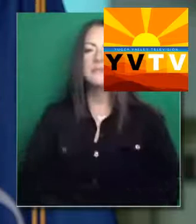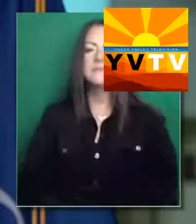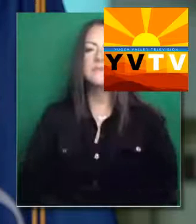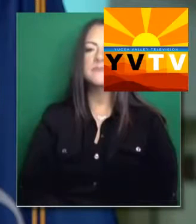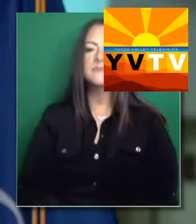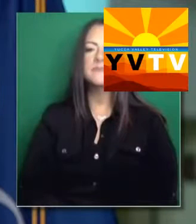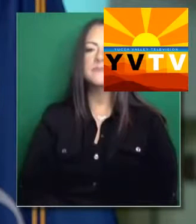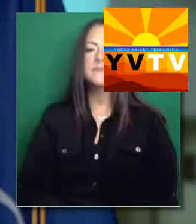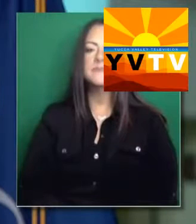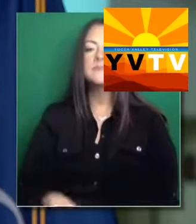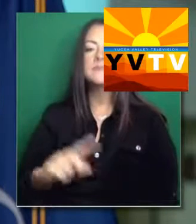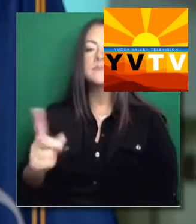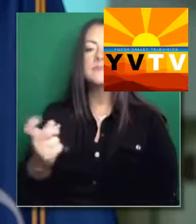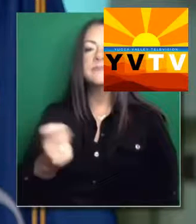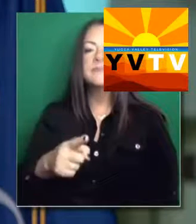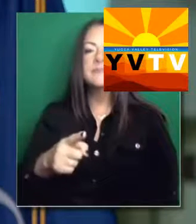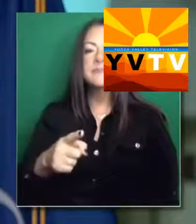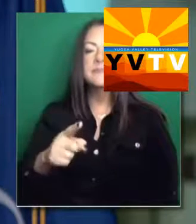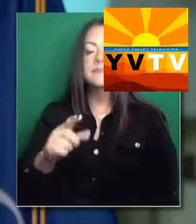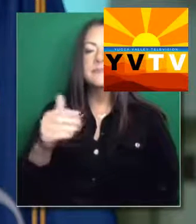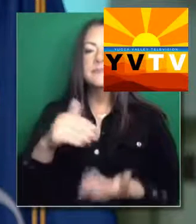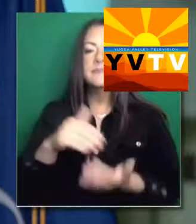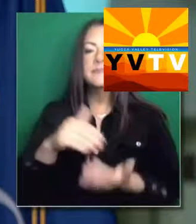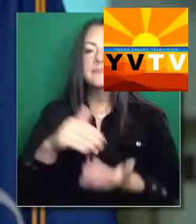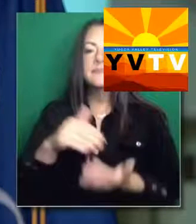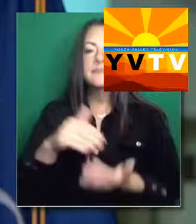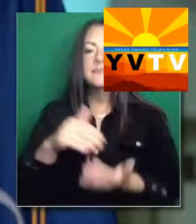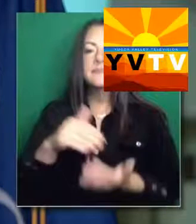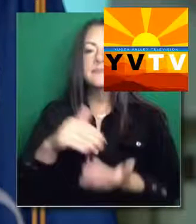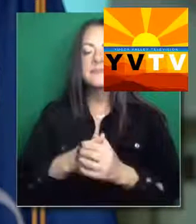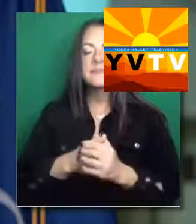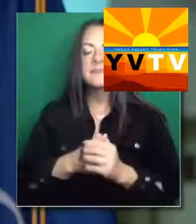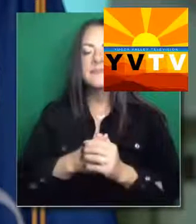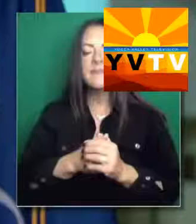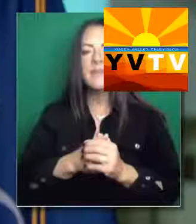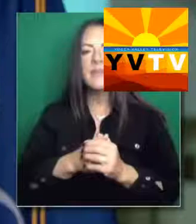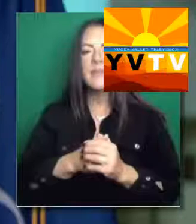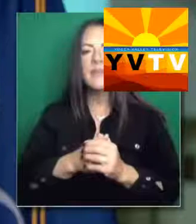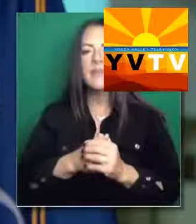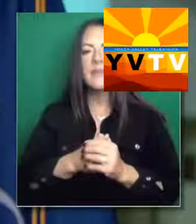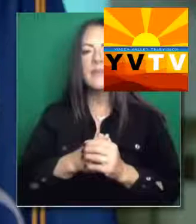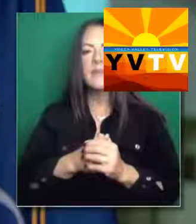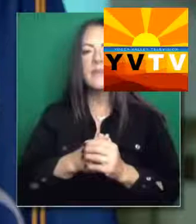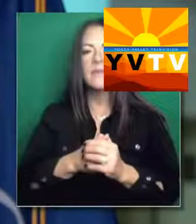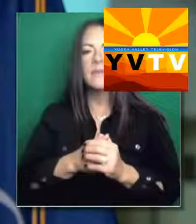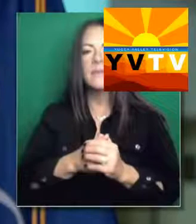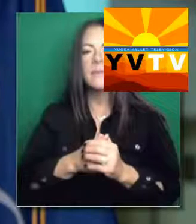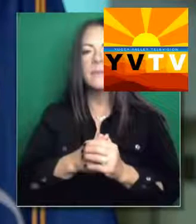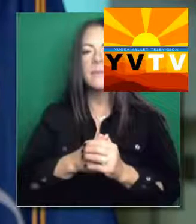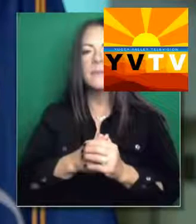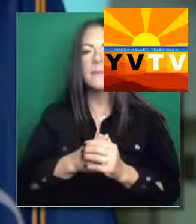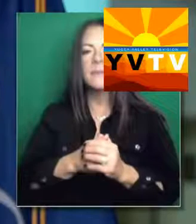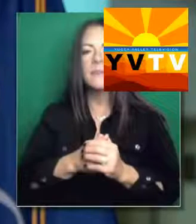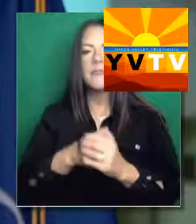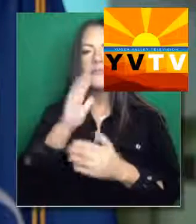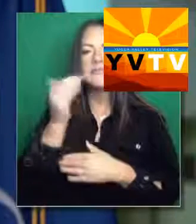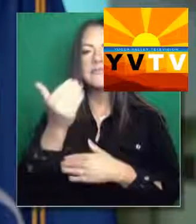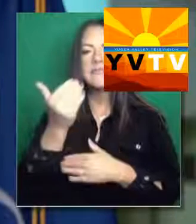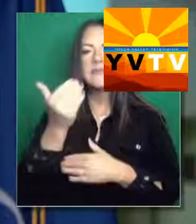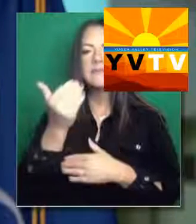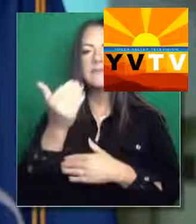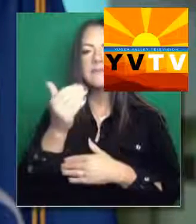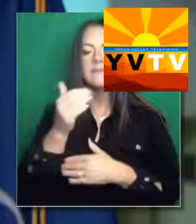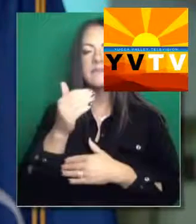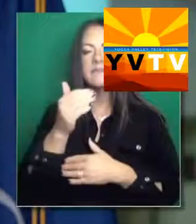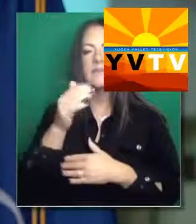Hi, Governor, if I could just follow up on that last question. How big a factor with this, looks like approximately 25% of the available